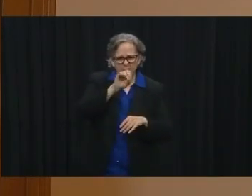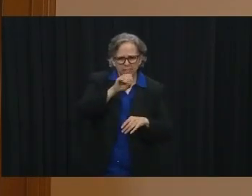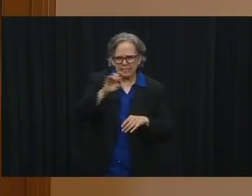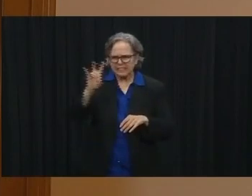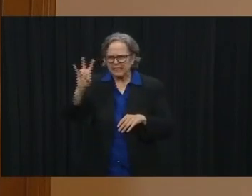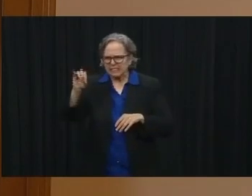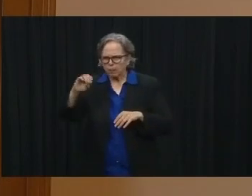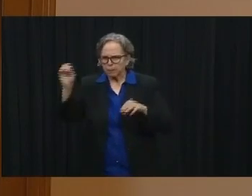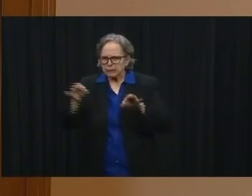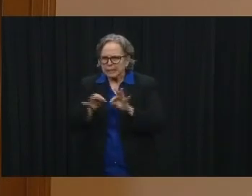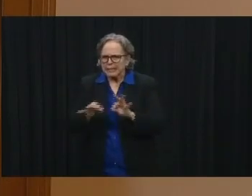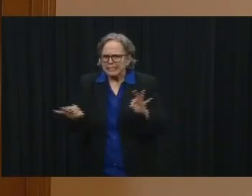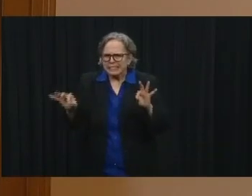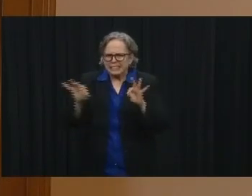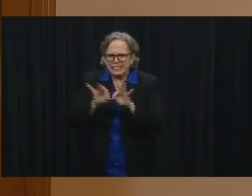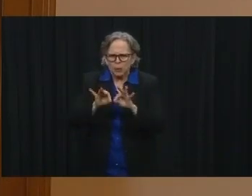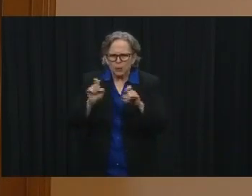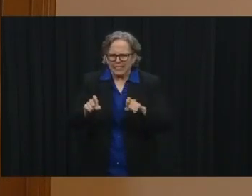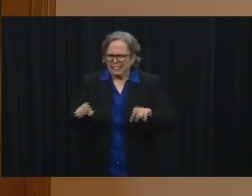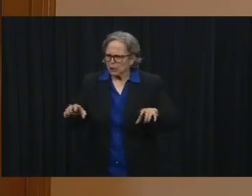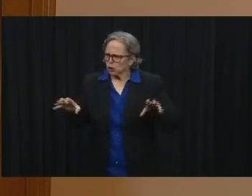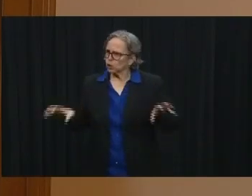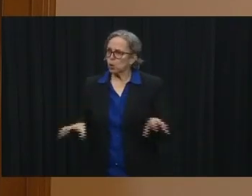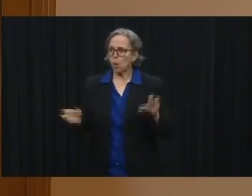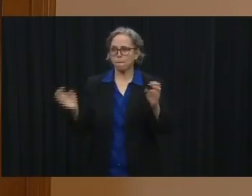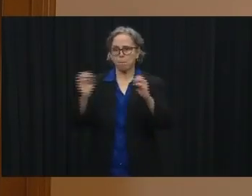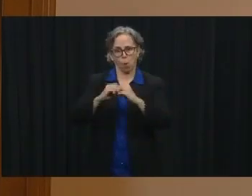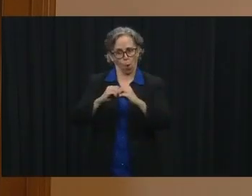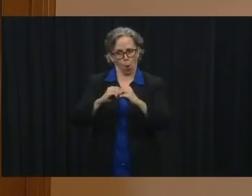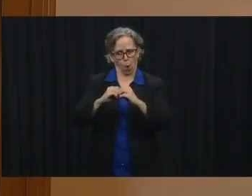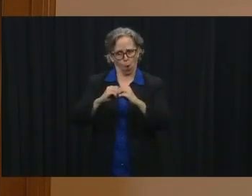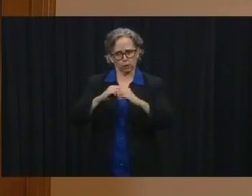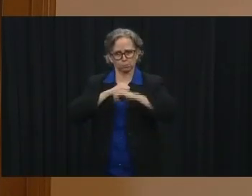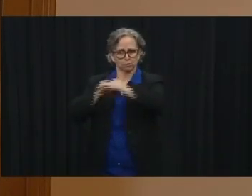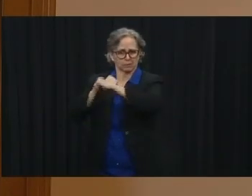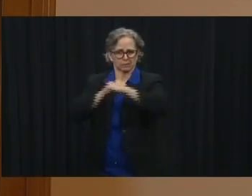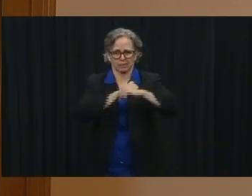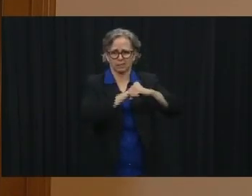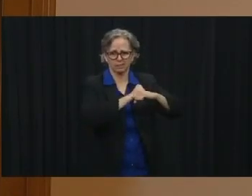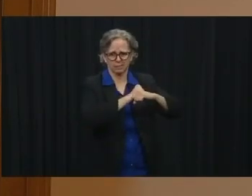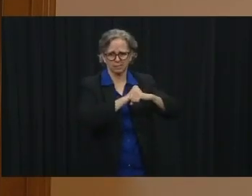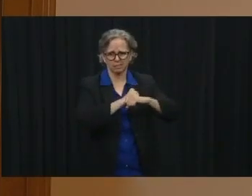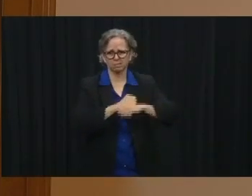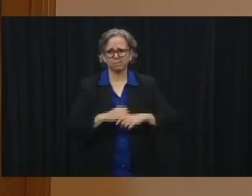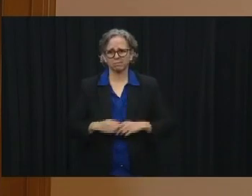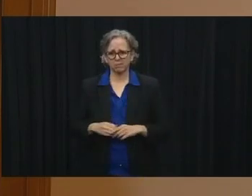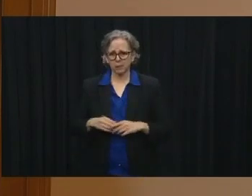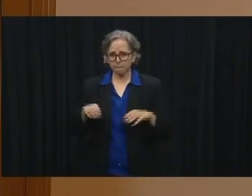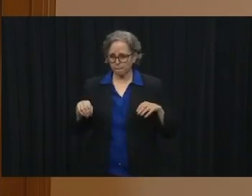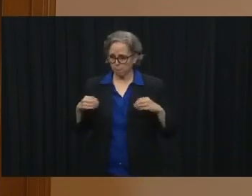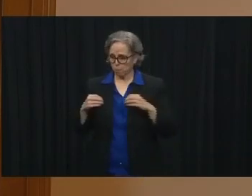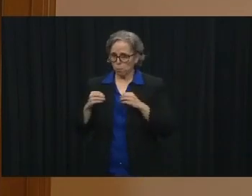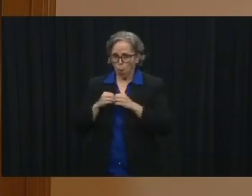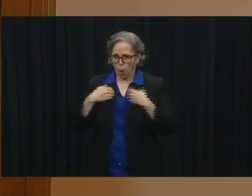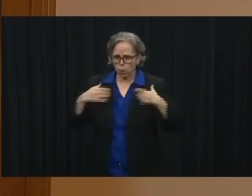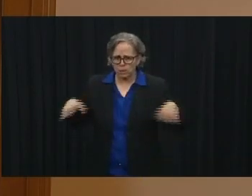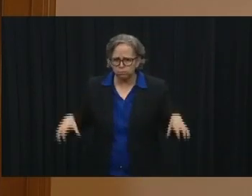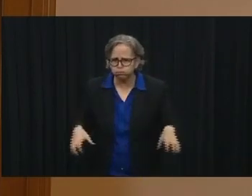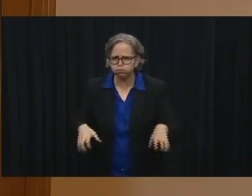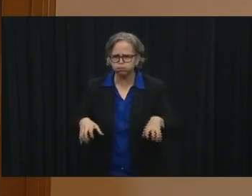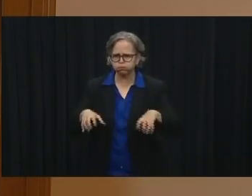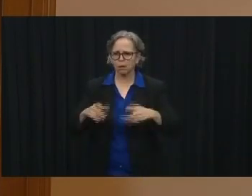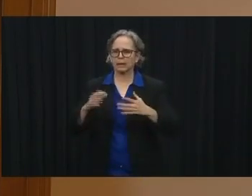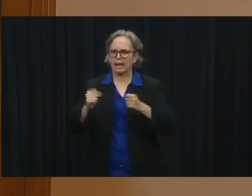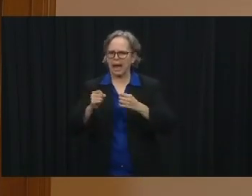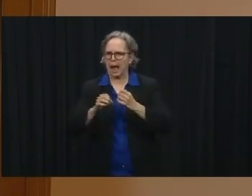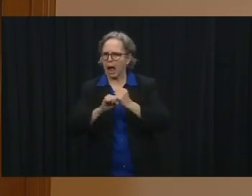more, because we are buying time, as the governor said. The further we spread out that spread of infection, the more time our